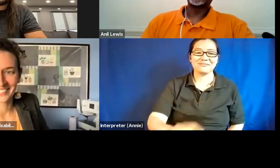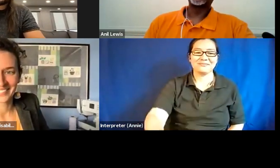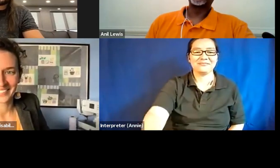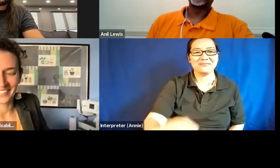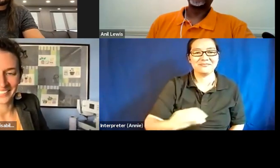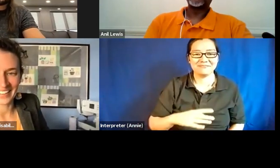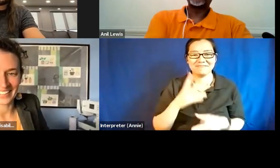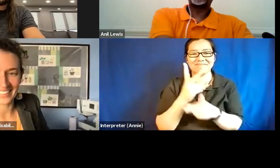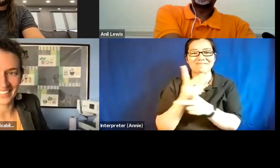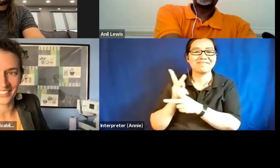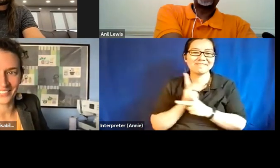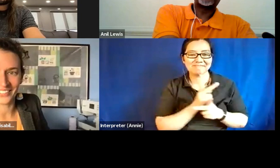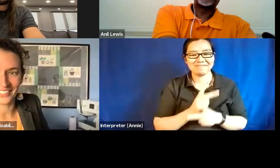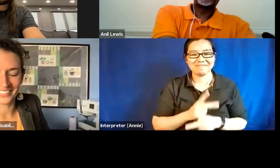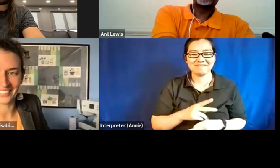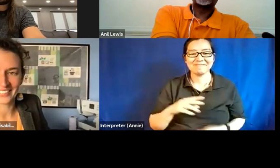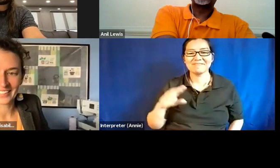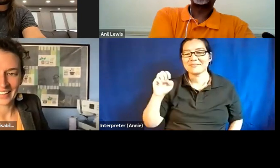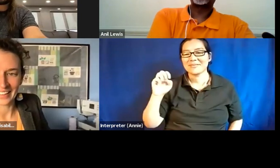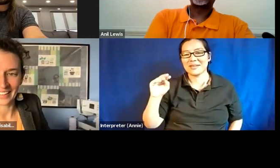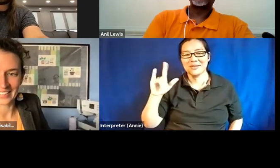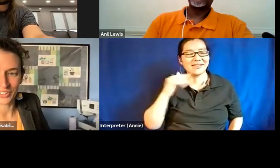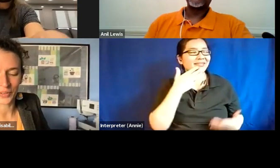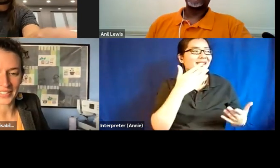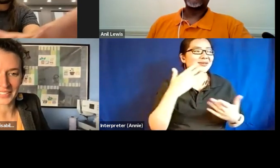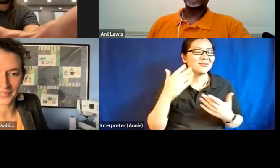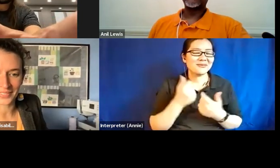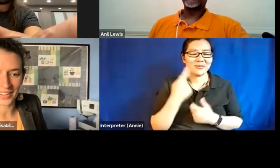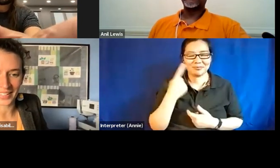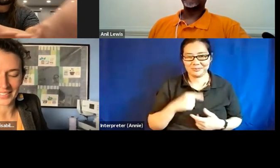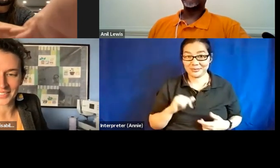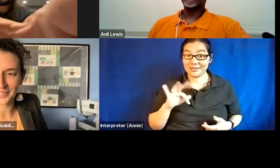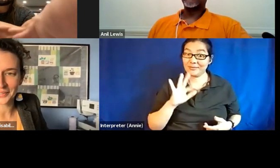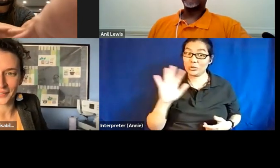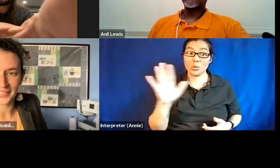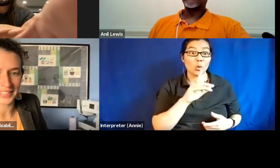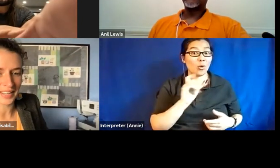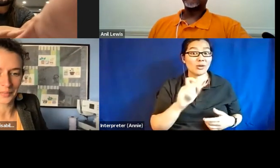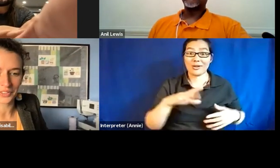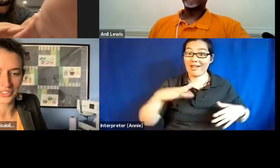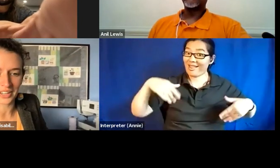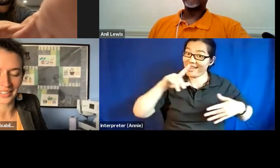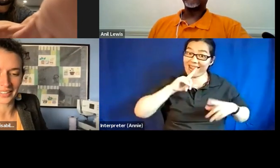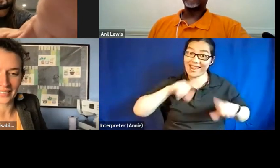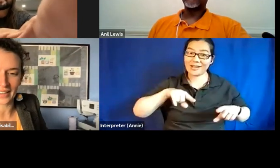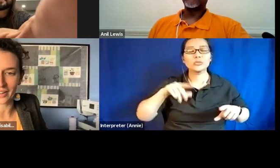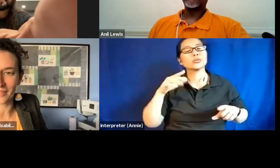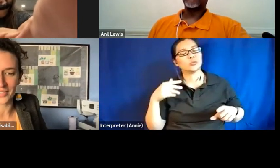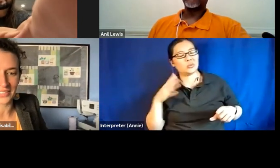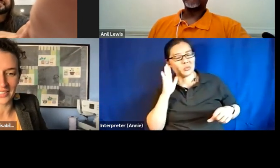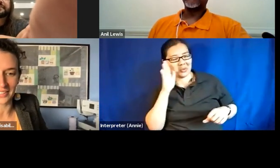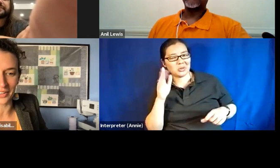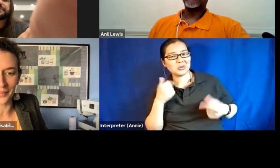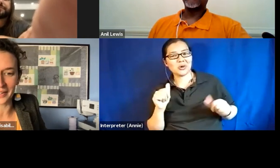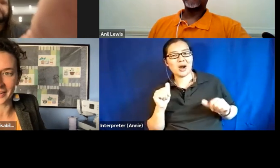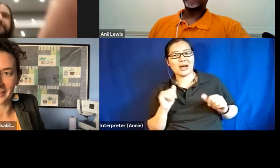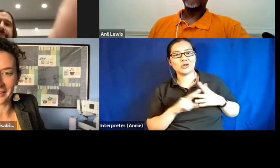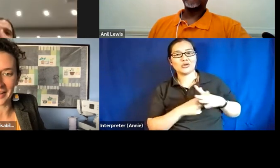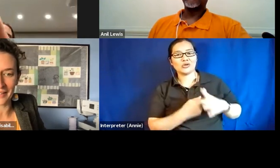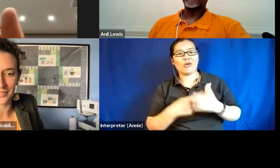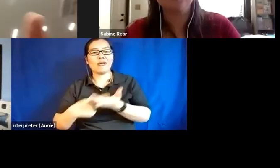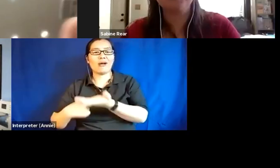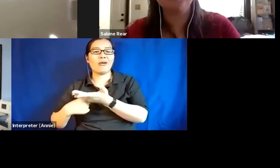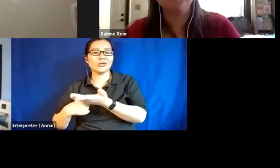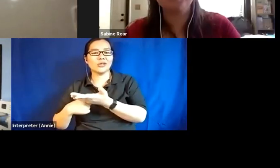Take care. All right. Thank you all. And if your question was not answered, once again, we'll try to get that conversation going,